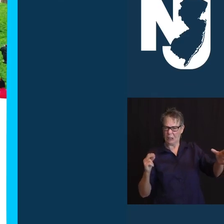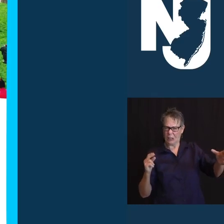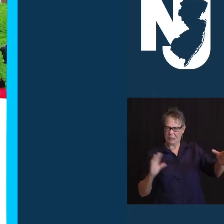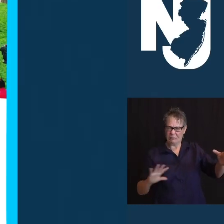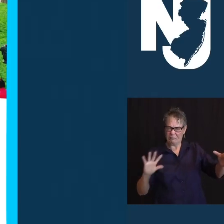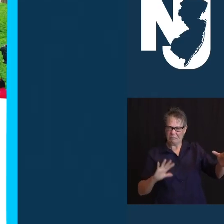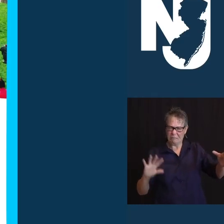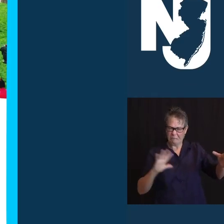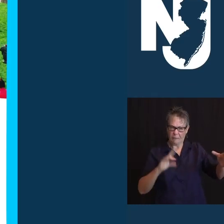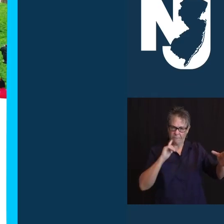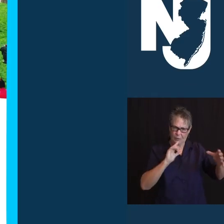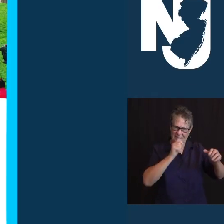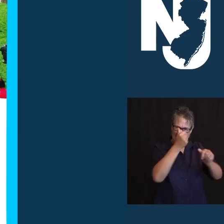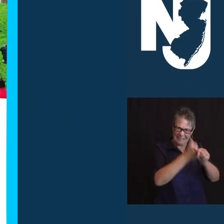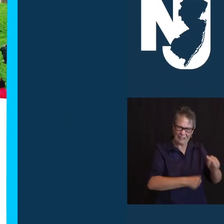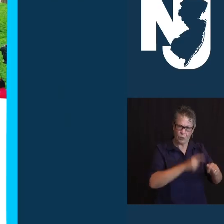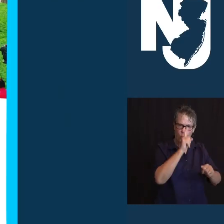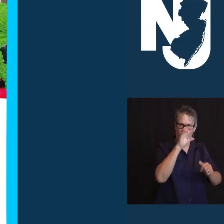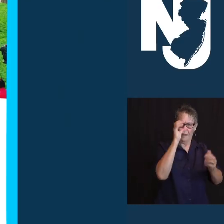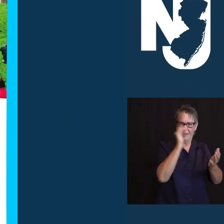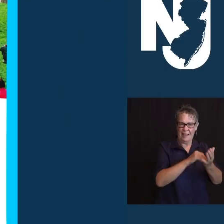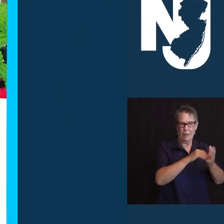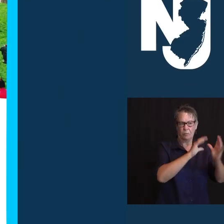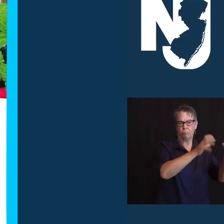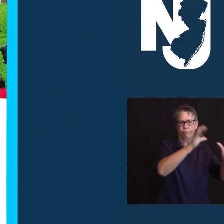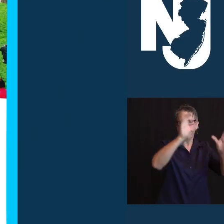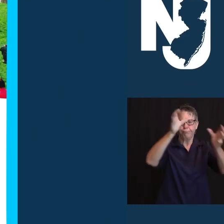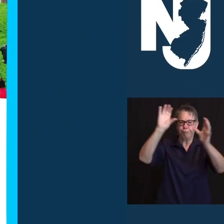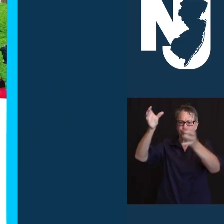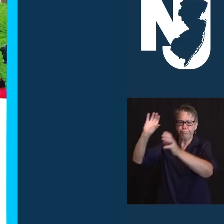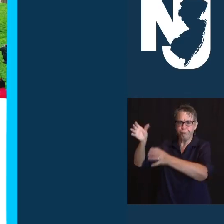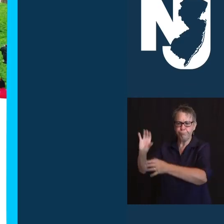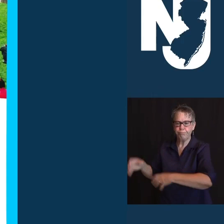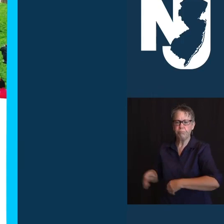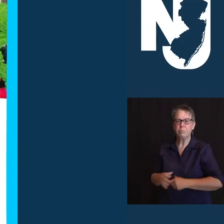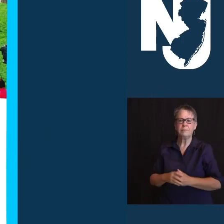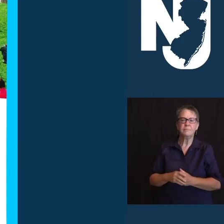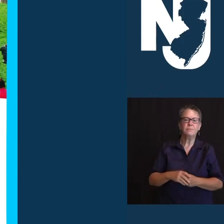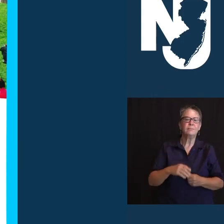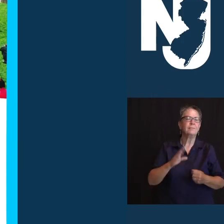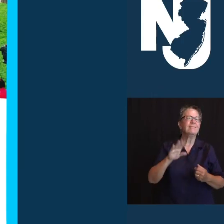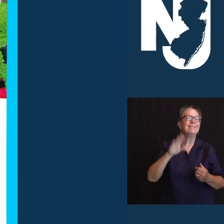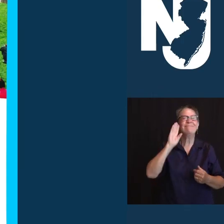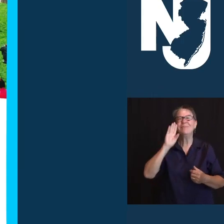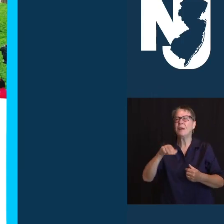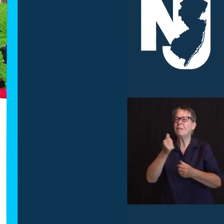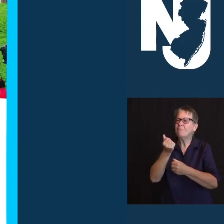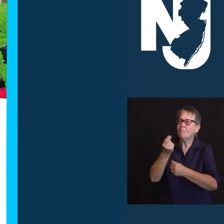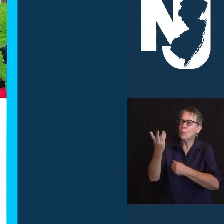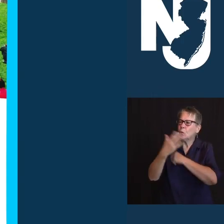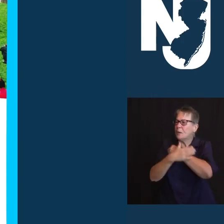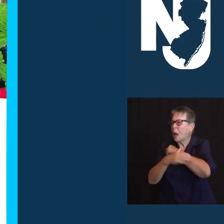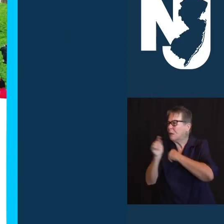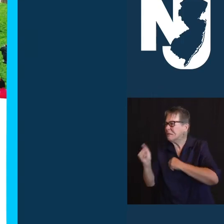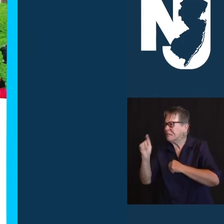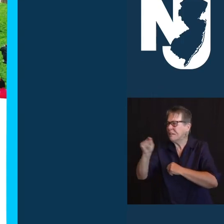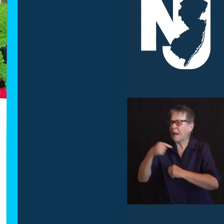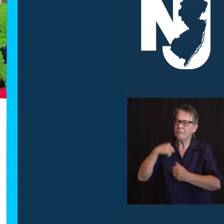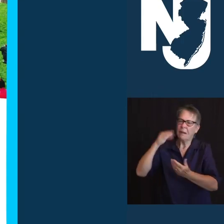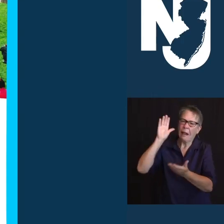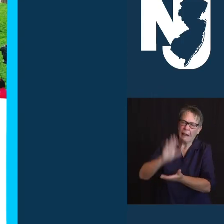below the 15 mark. We've seen a percentage of cases followed up climb from 61%